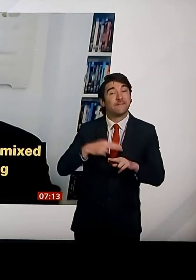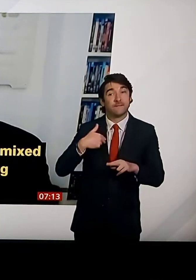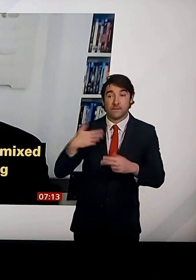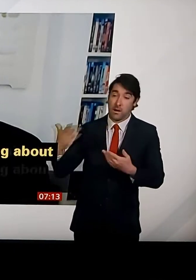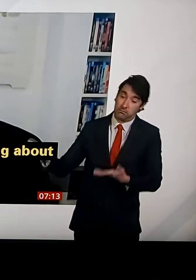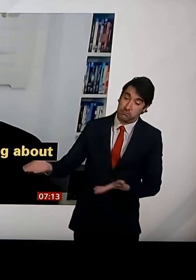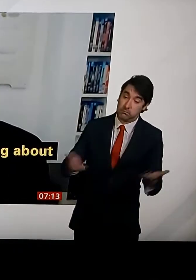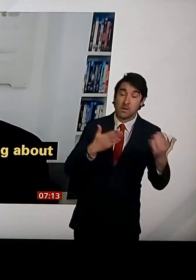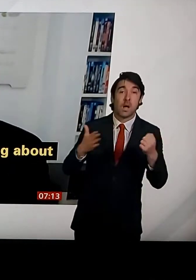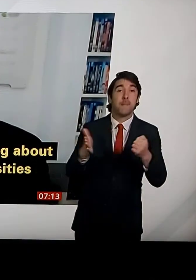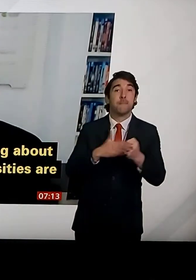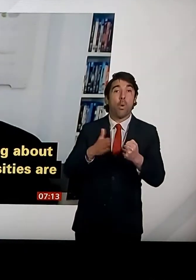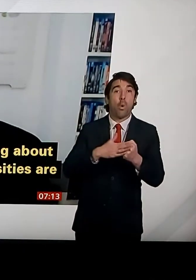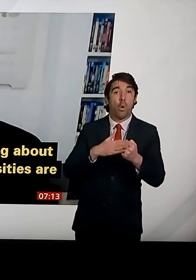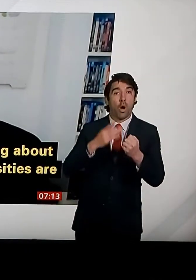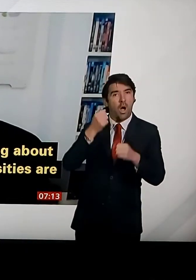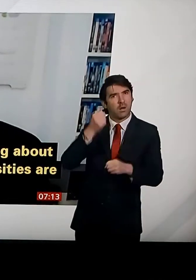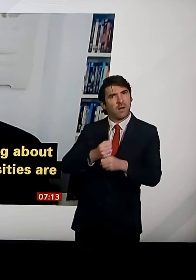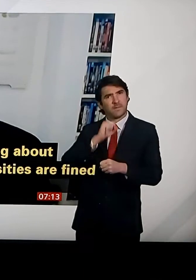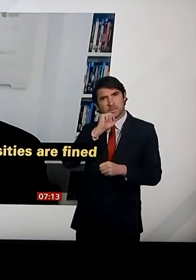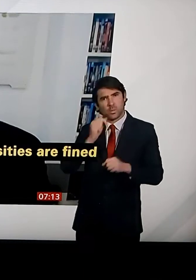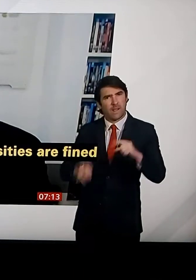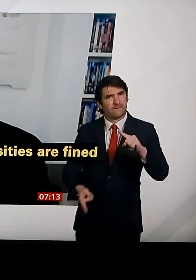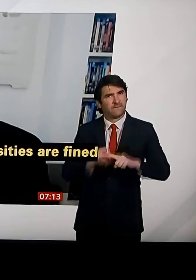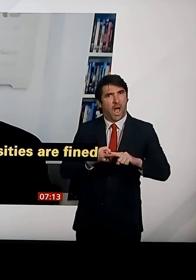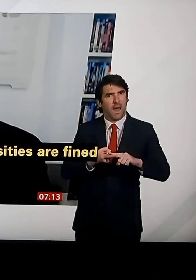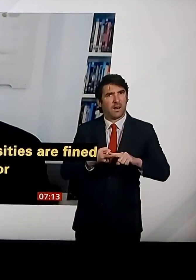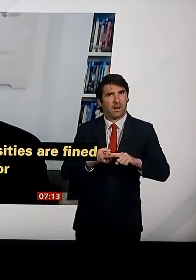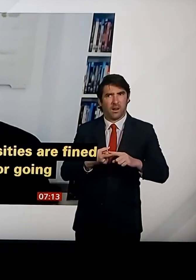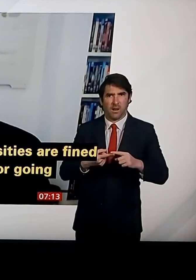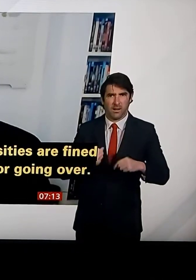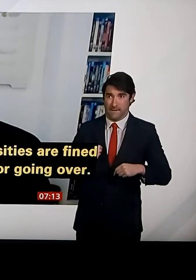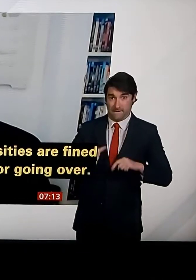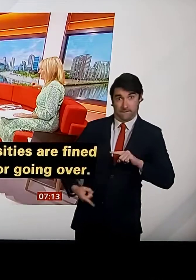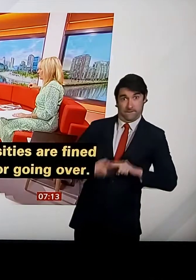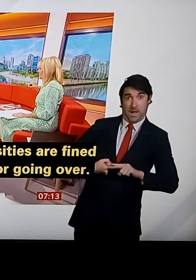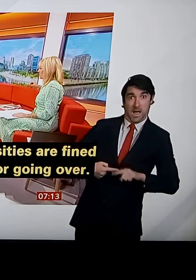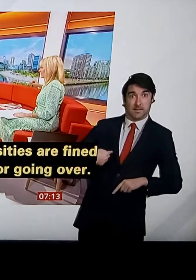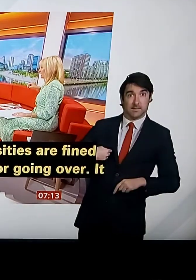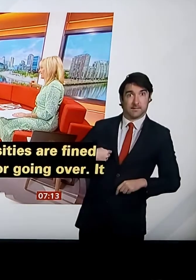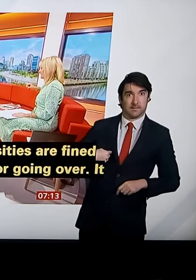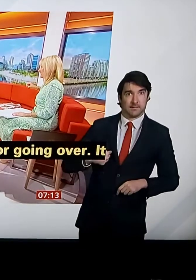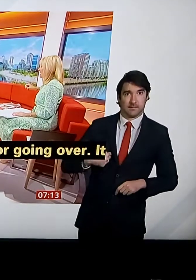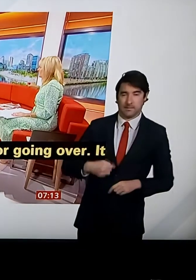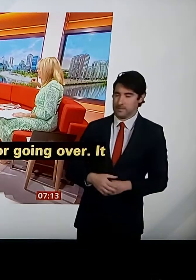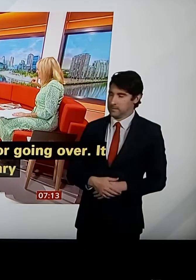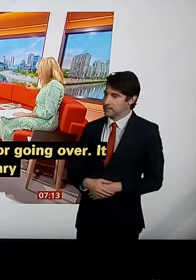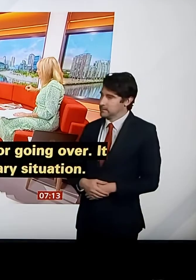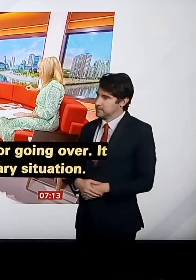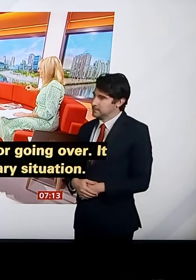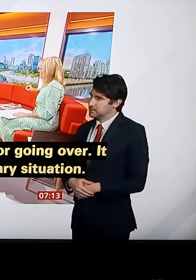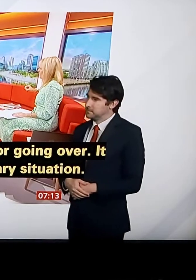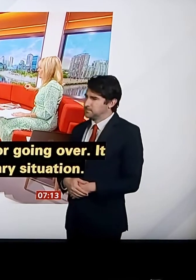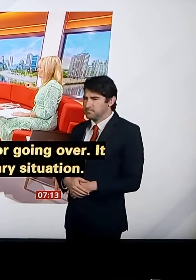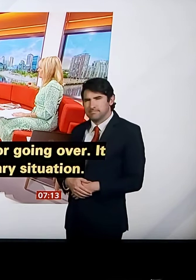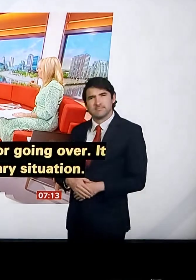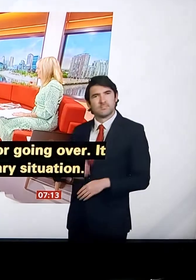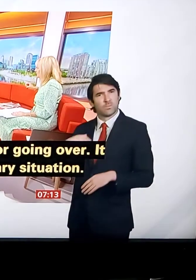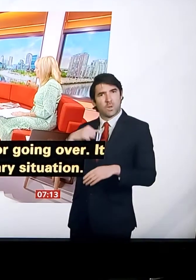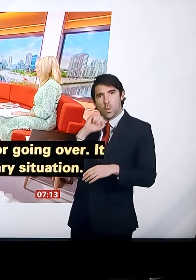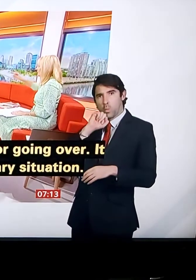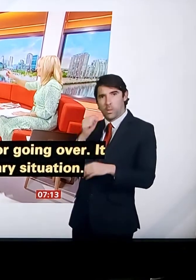It's a really extraordinary situation. So we're speaking to the Health Secretary, Matt Hancock, a little bit later, specifically on